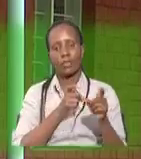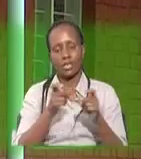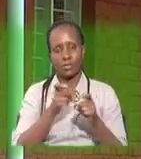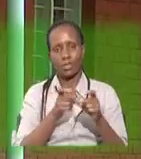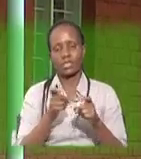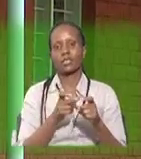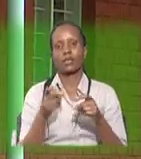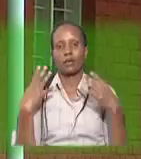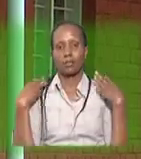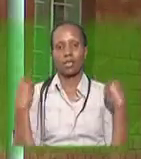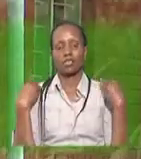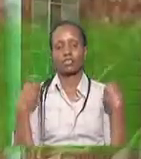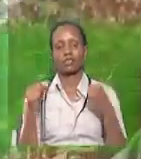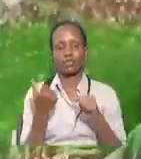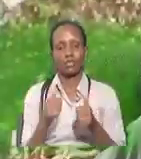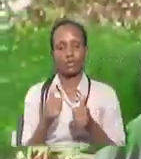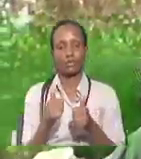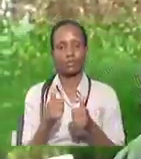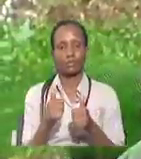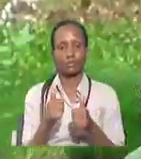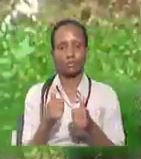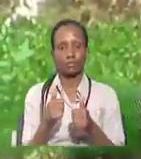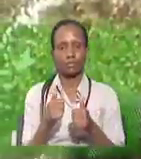water management practices that would be